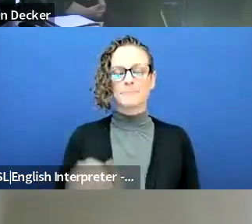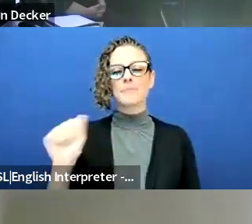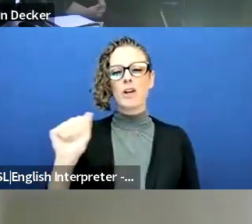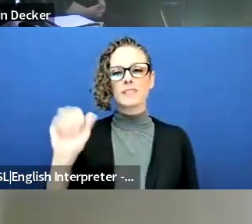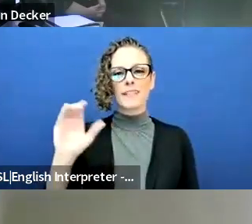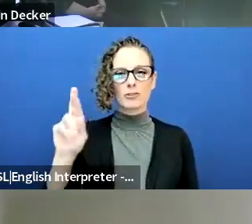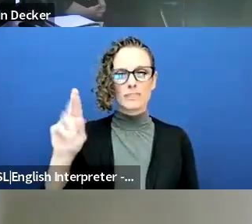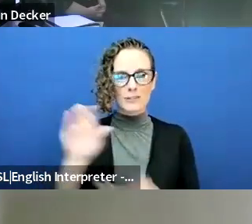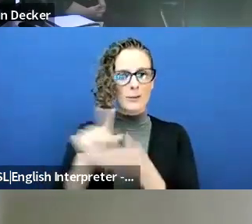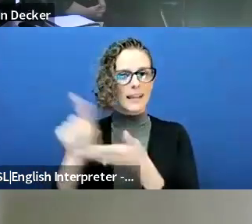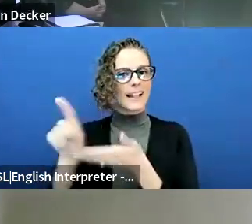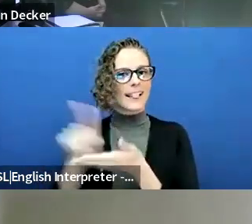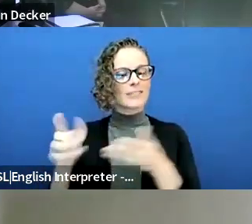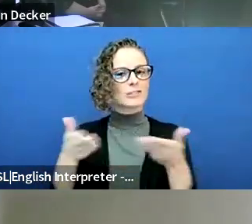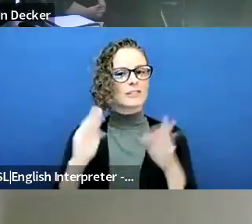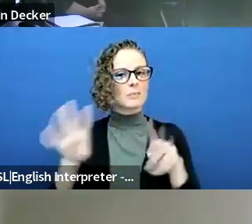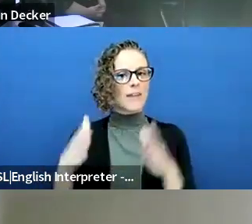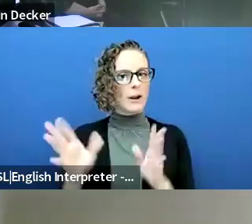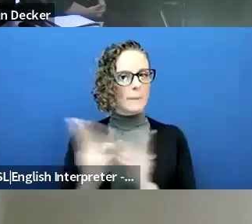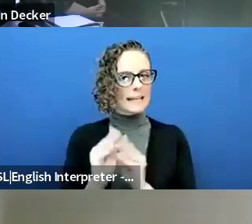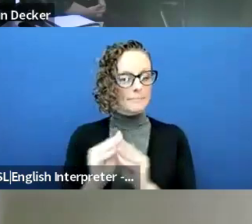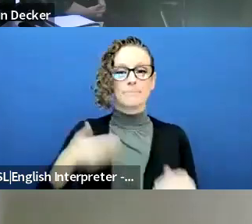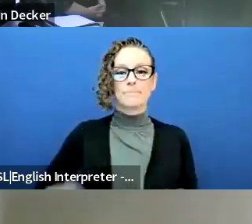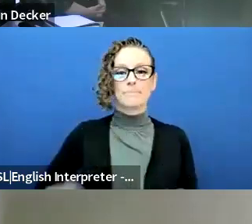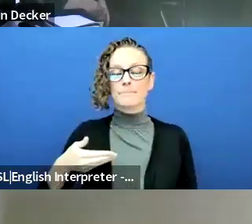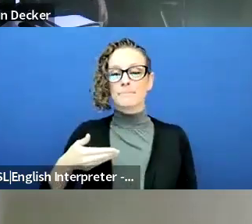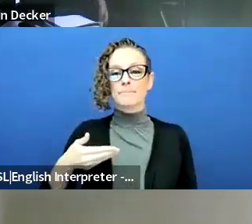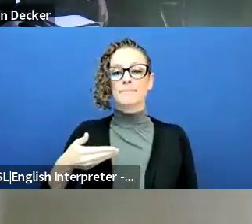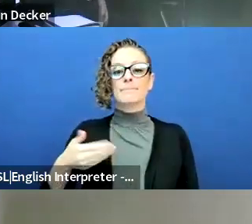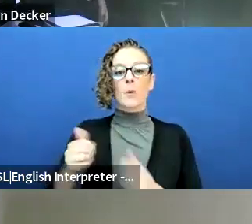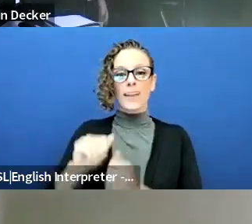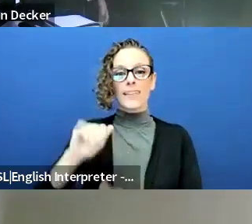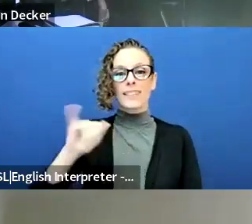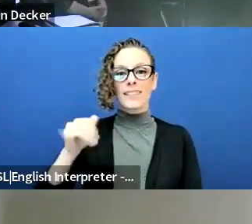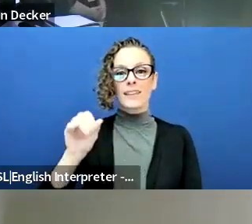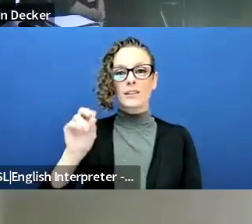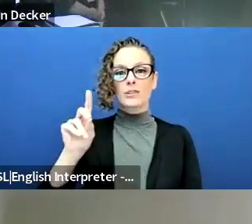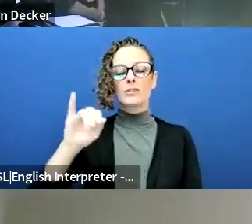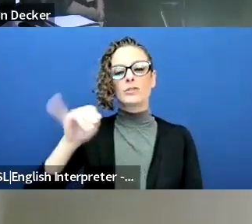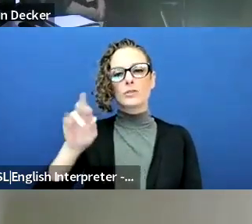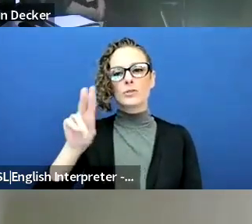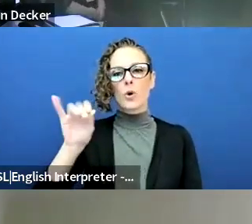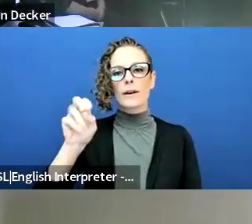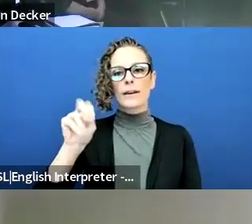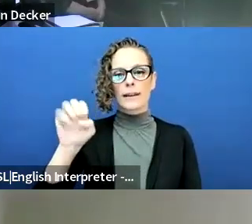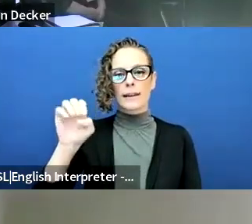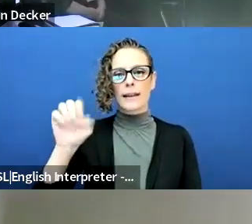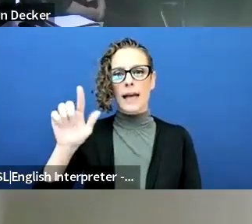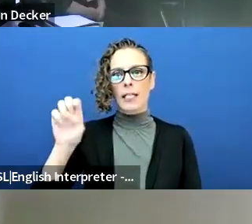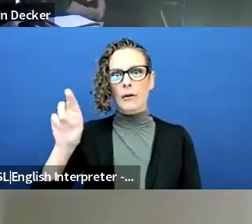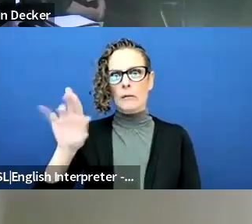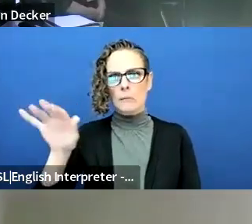Regional Center's weekly service provider meeting. I am joined here in my office with Jordan Eller. So good morning,